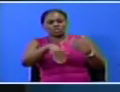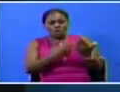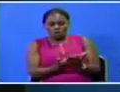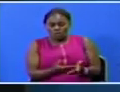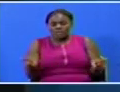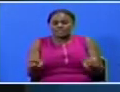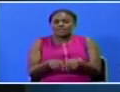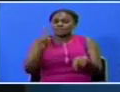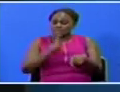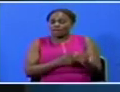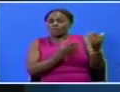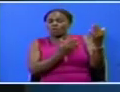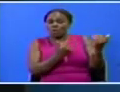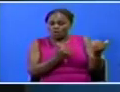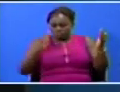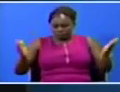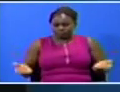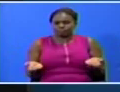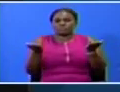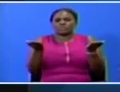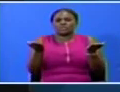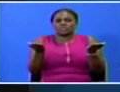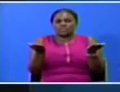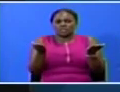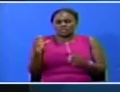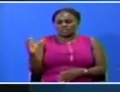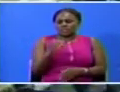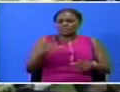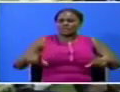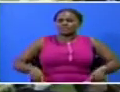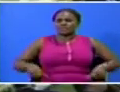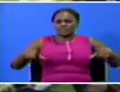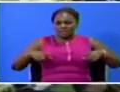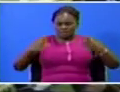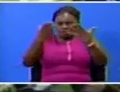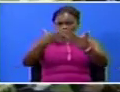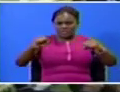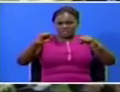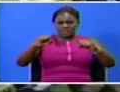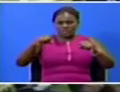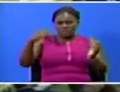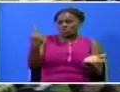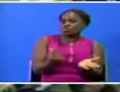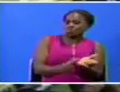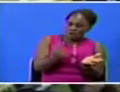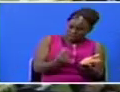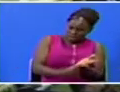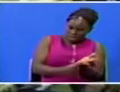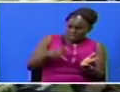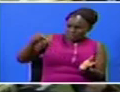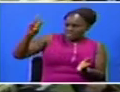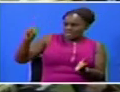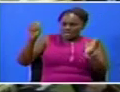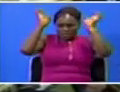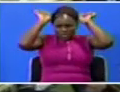In the meantime, we hope to gradually improve our citizens' lives. Rais Yoweri Museveni wa Uganda na Waziri Mkuu wa